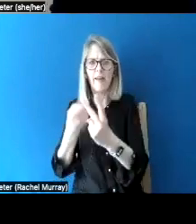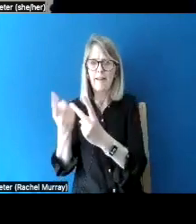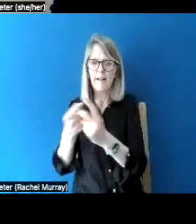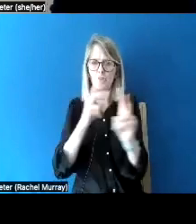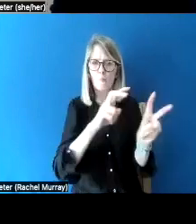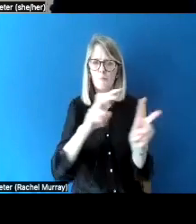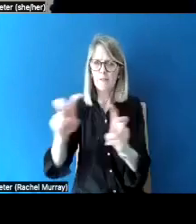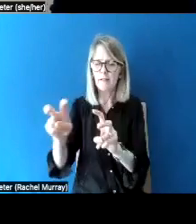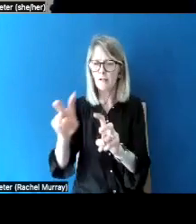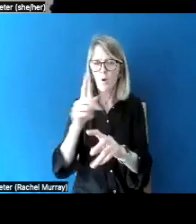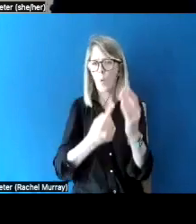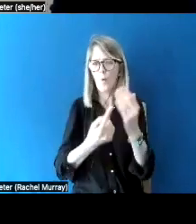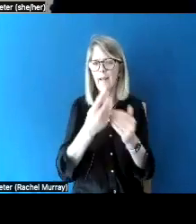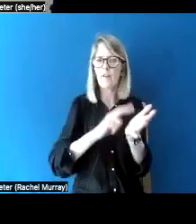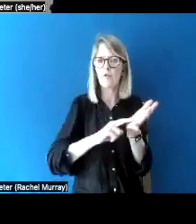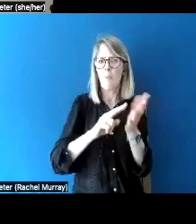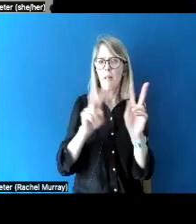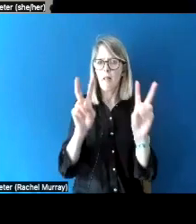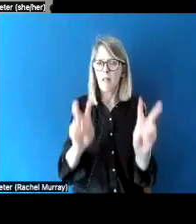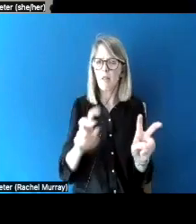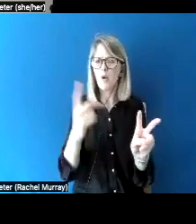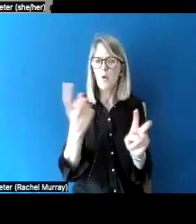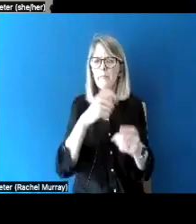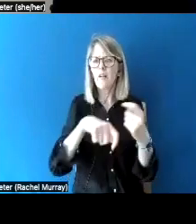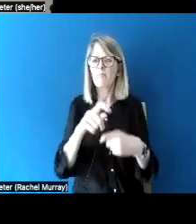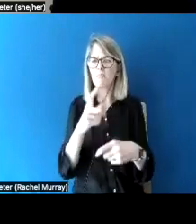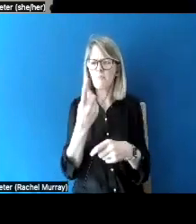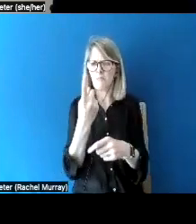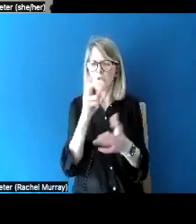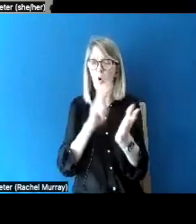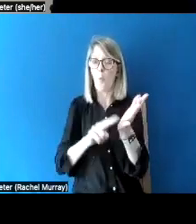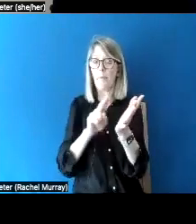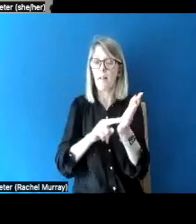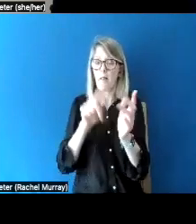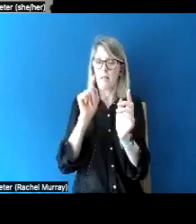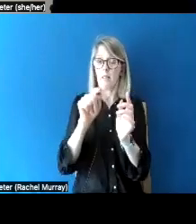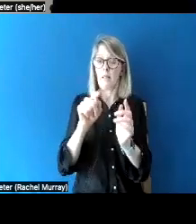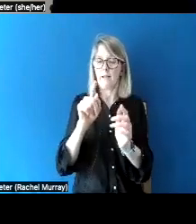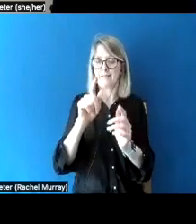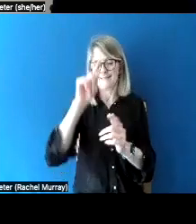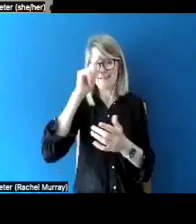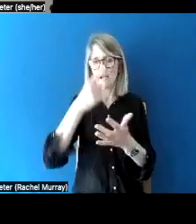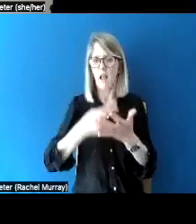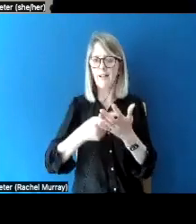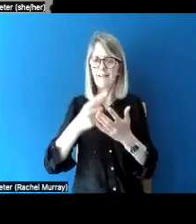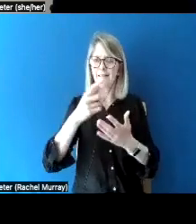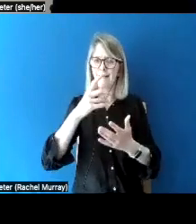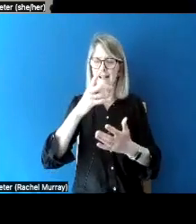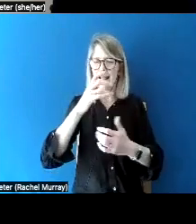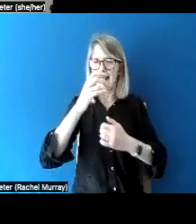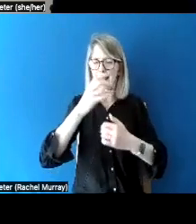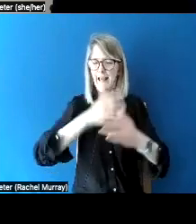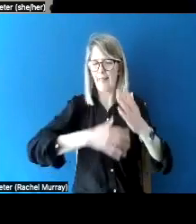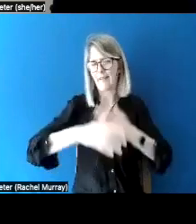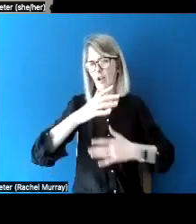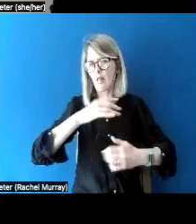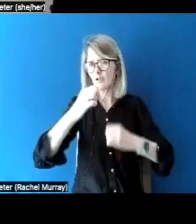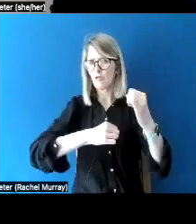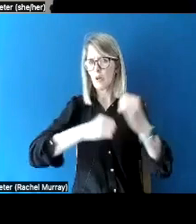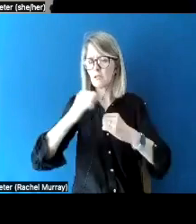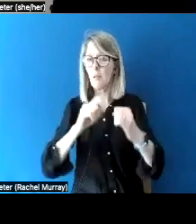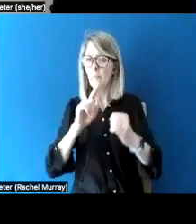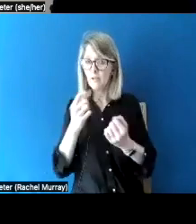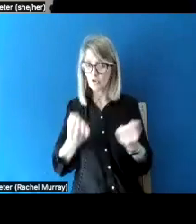So who becomes the normative one gets to decide the ethical structures, whereas justice demands that we